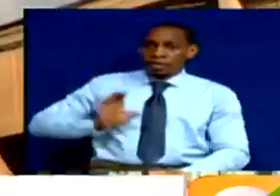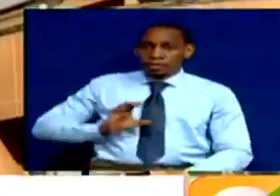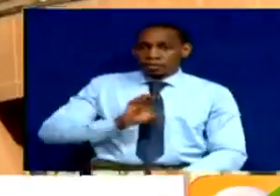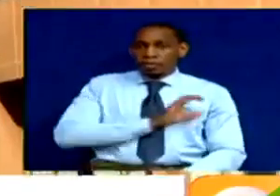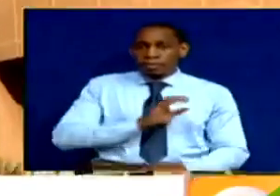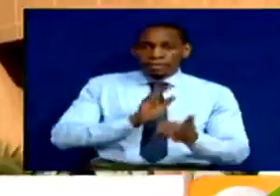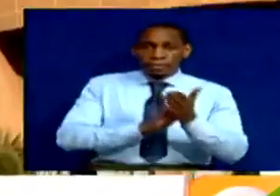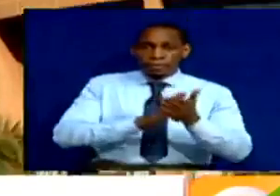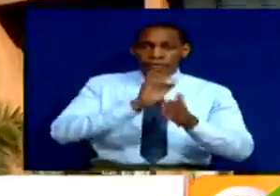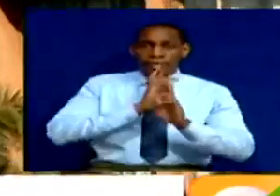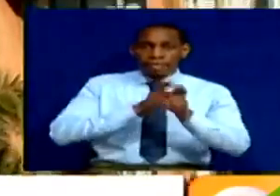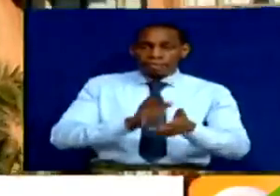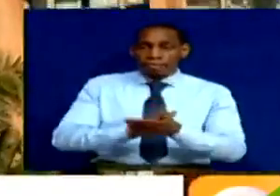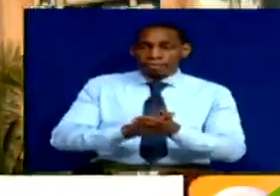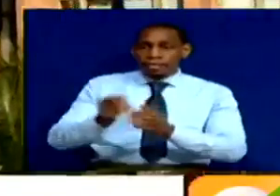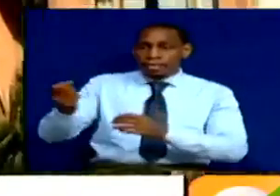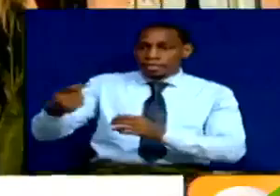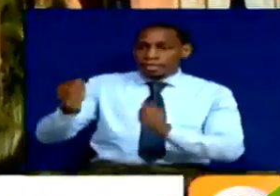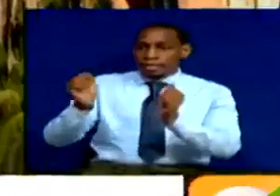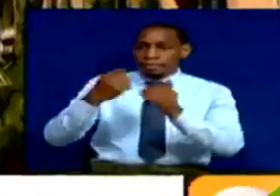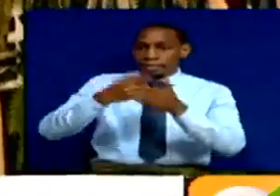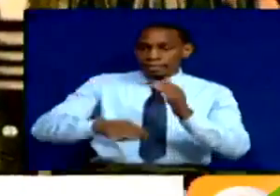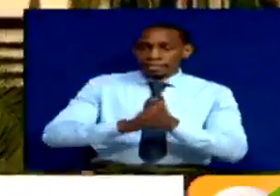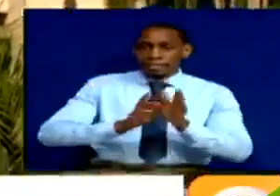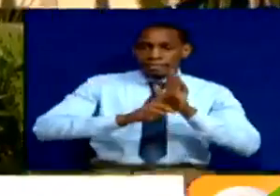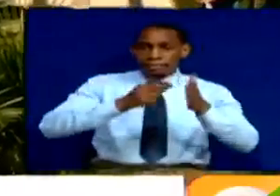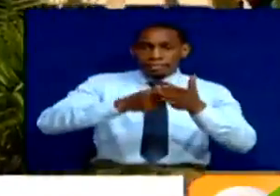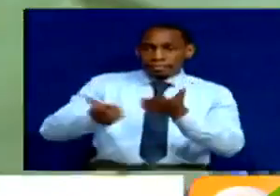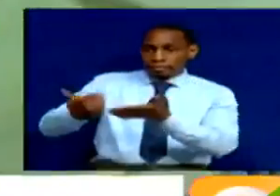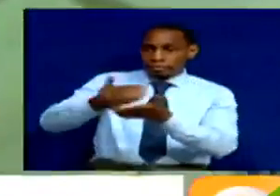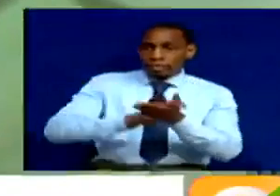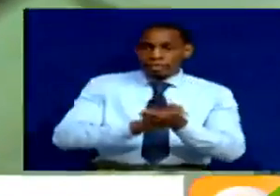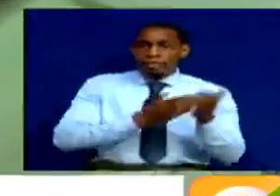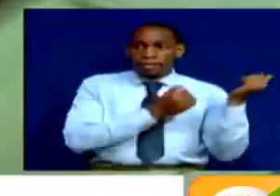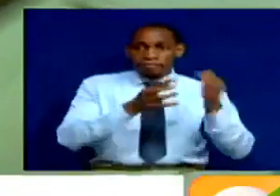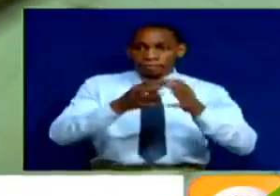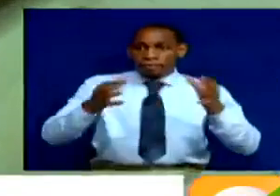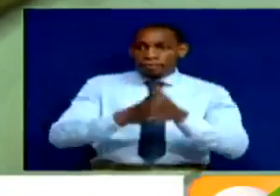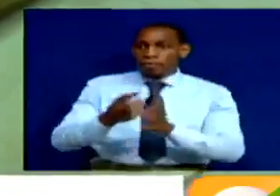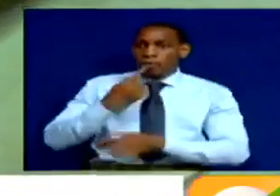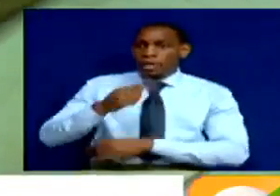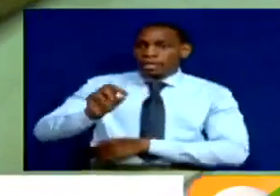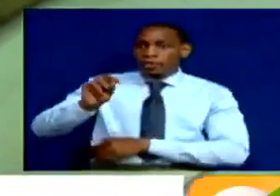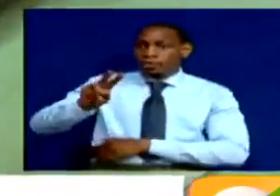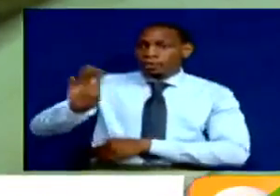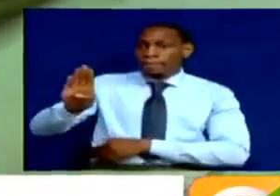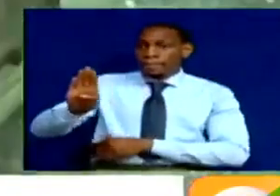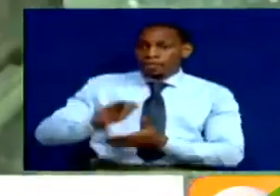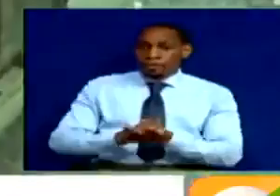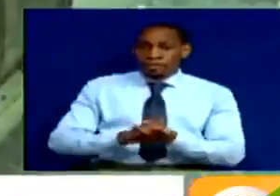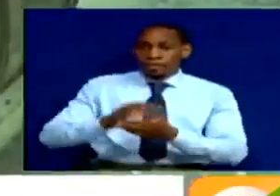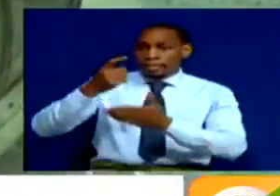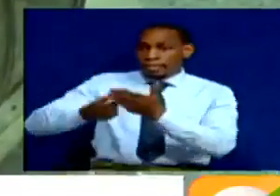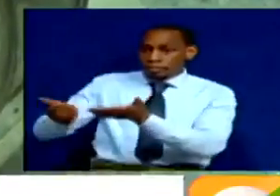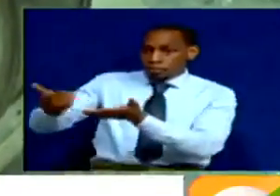Committee report, income tax, which accounts for 50% of taxes collected, is expected to increase by 102 billion shillings. Excise